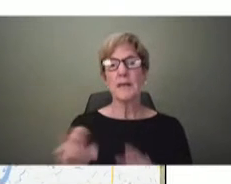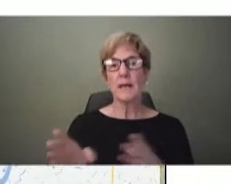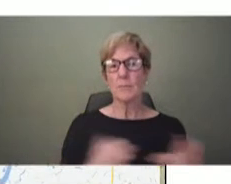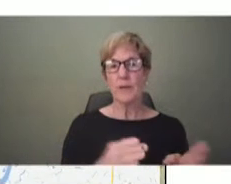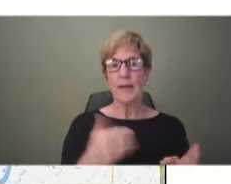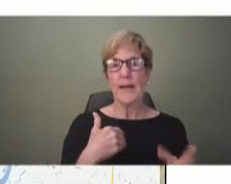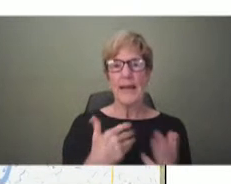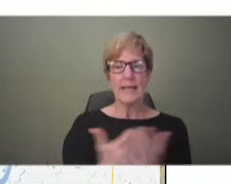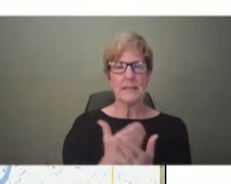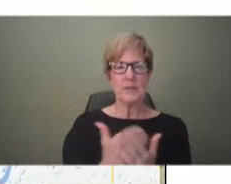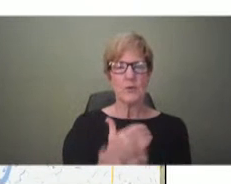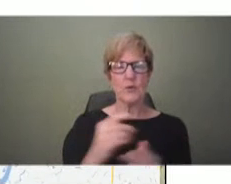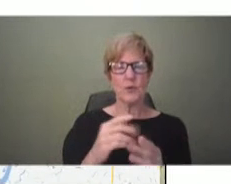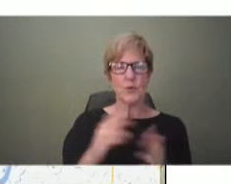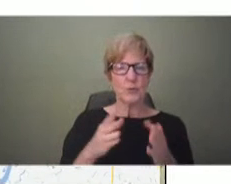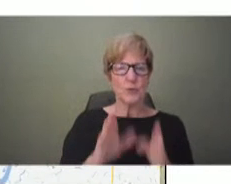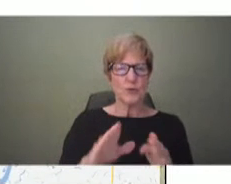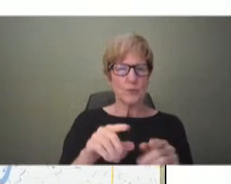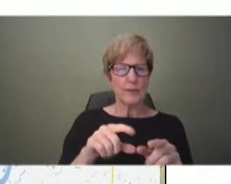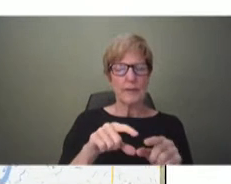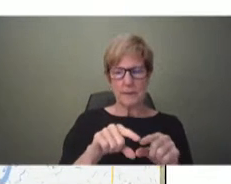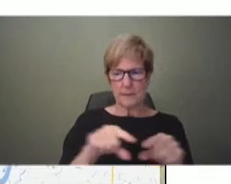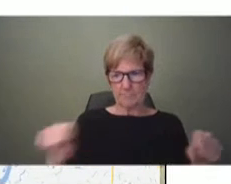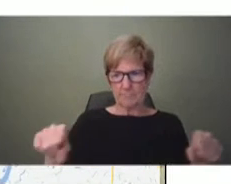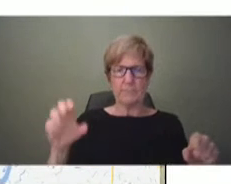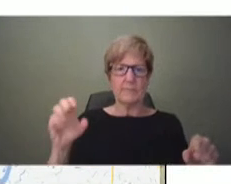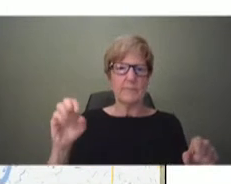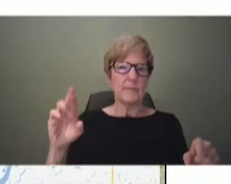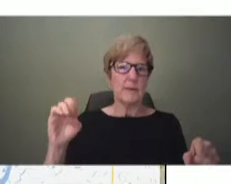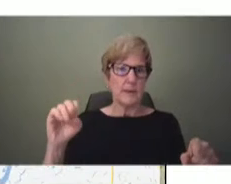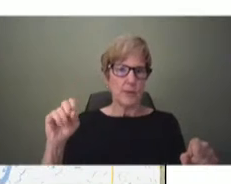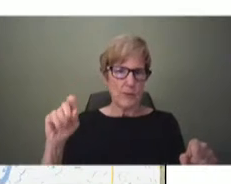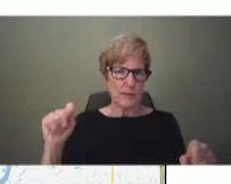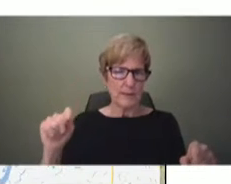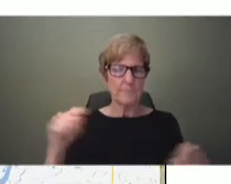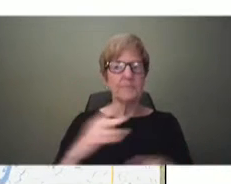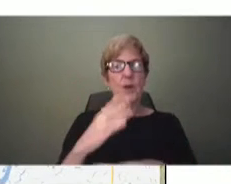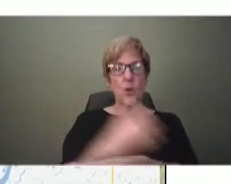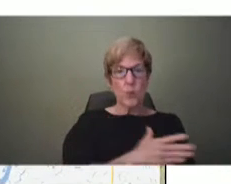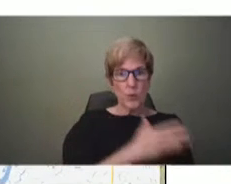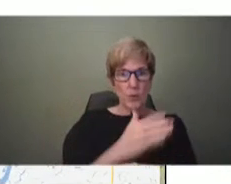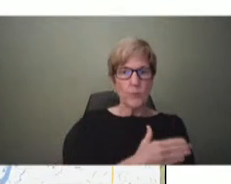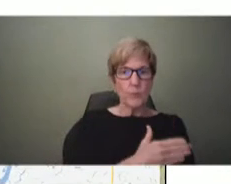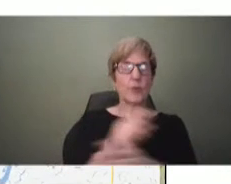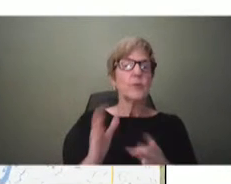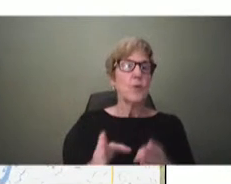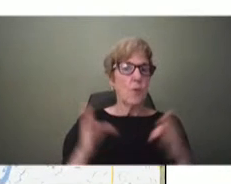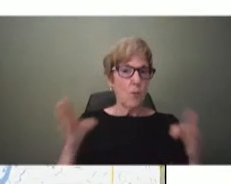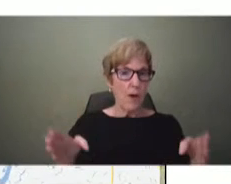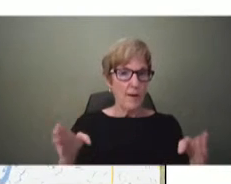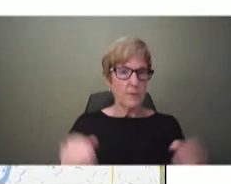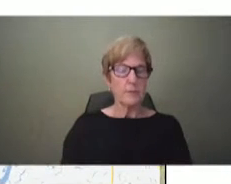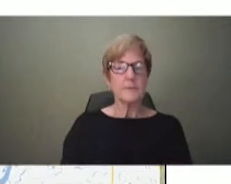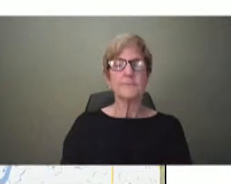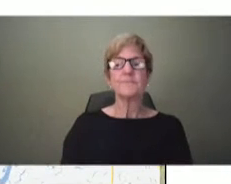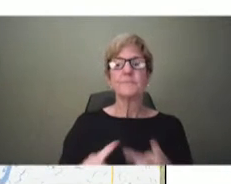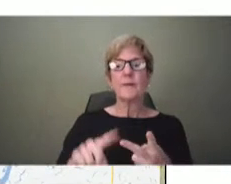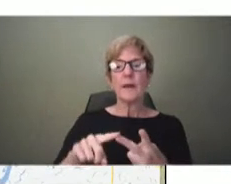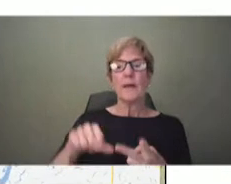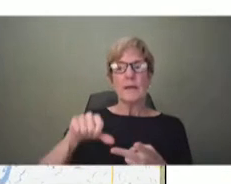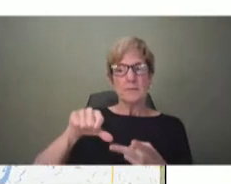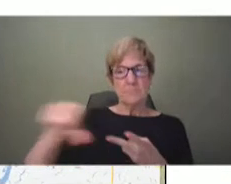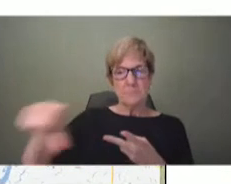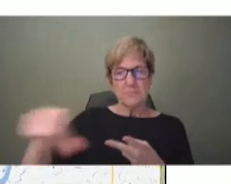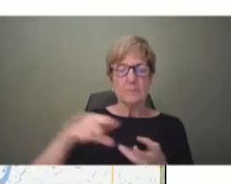network street that connects Mount Holly to M to Creston we'll improve Creston with uh wider roadway sidewalks planning strips multi-use